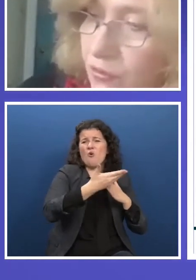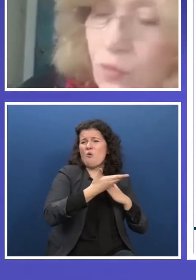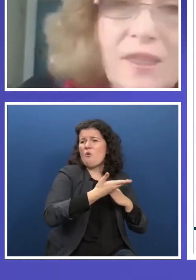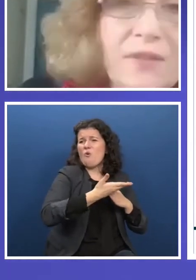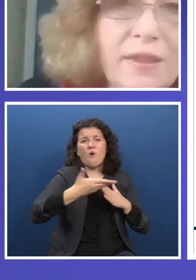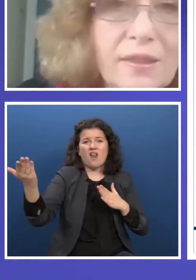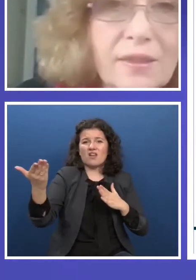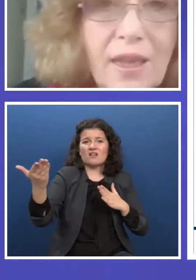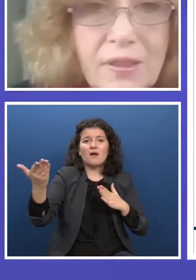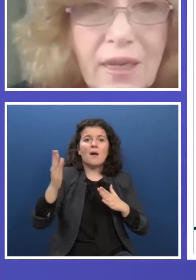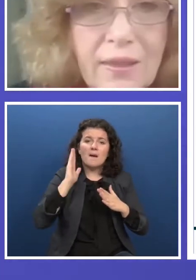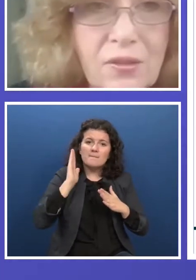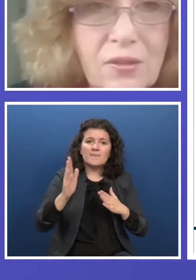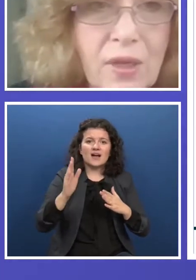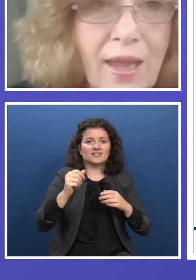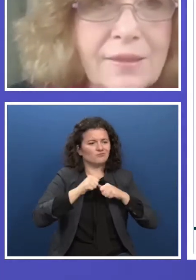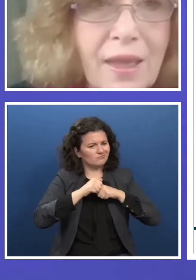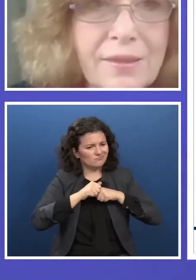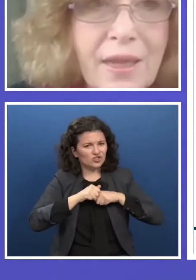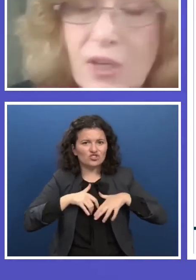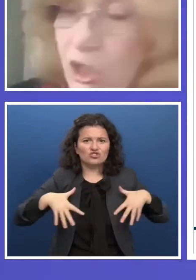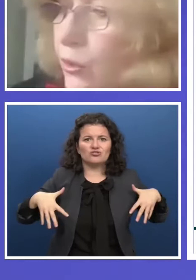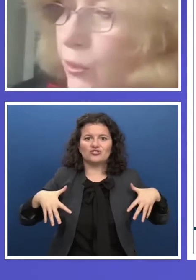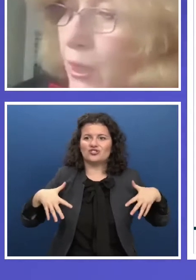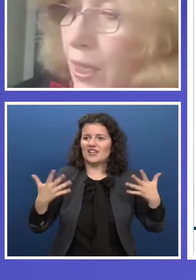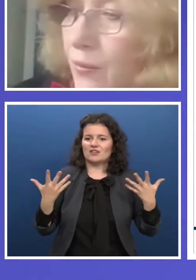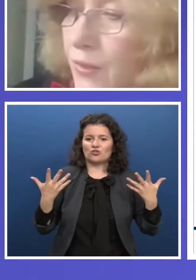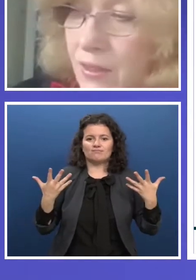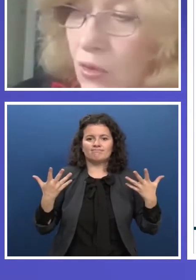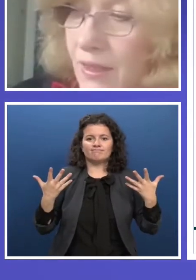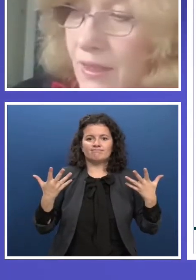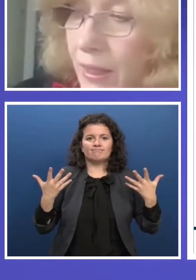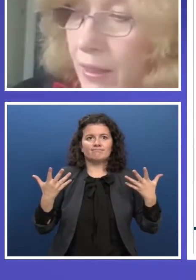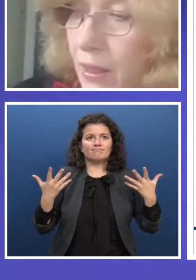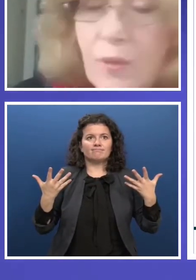gender transformative leaders. They have to take this on as their issue.